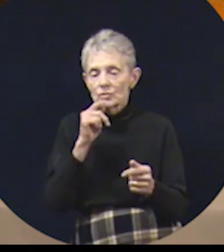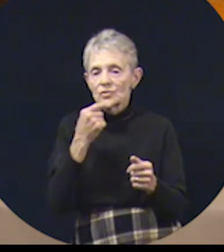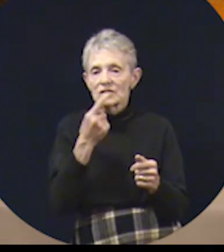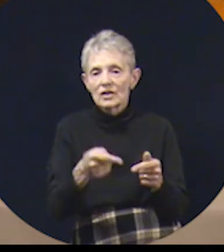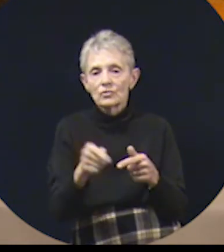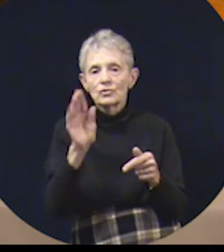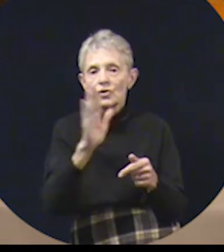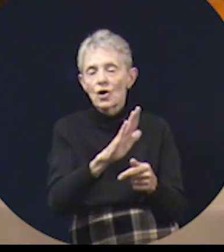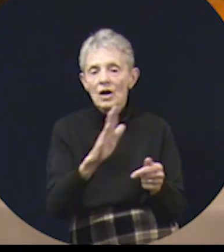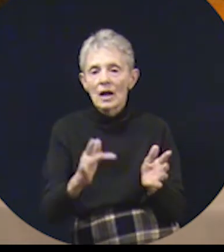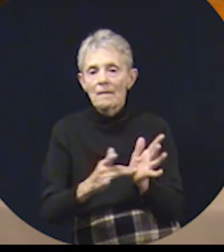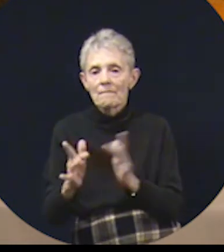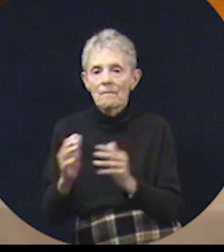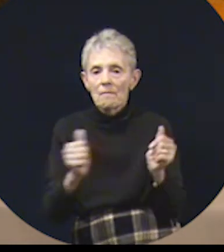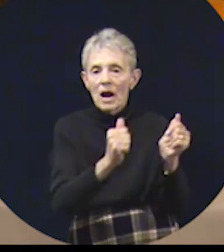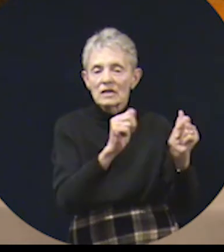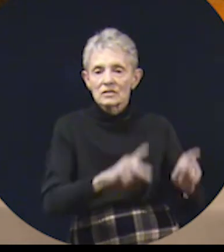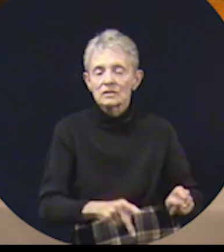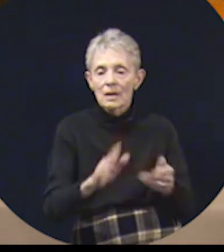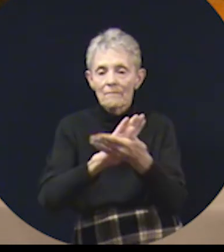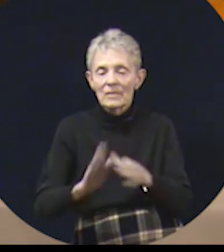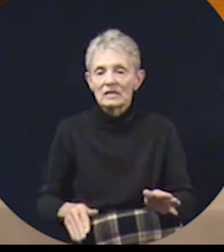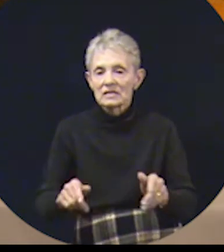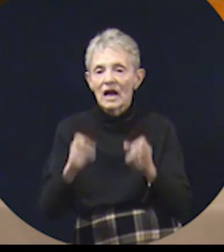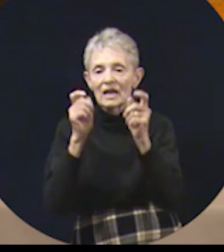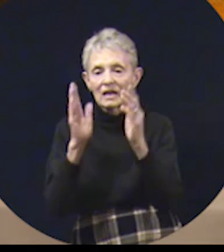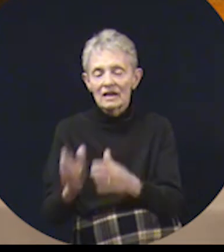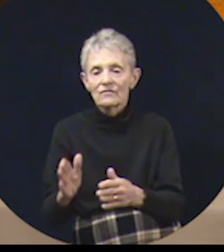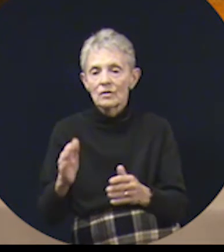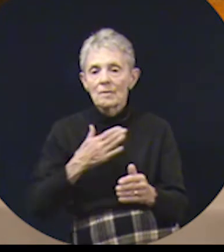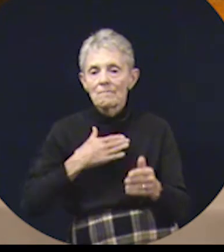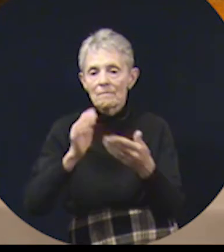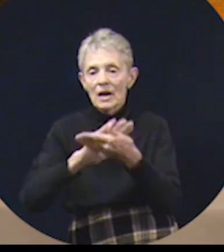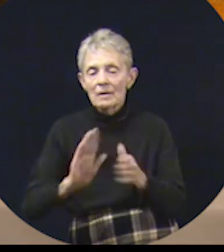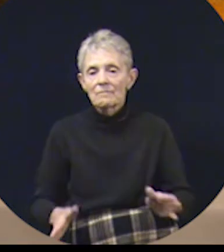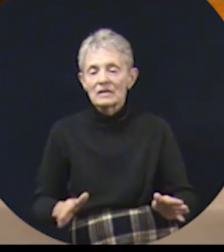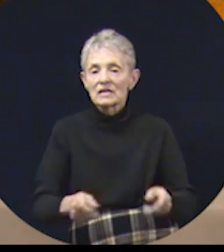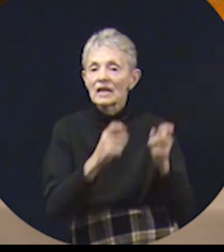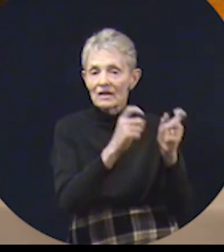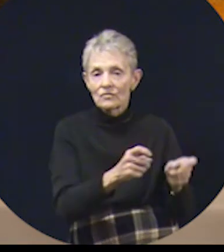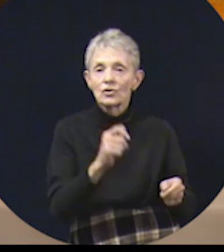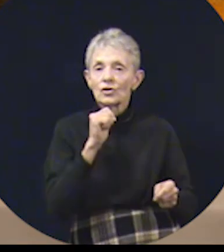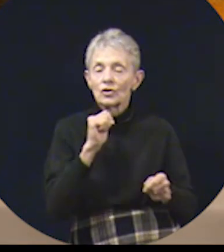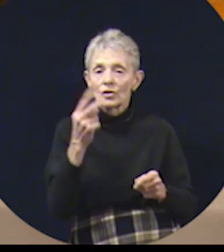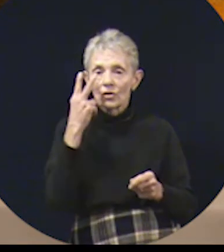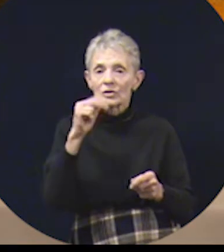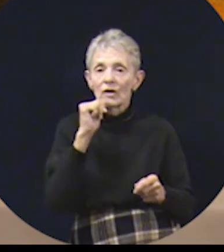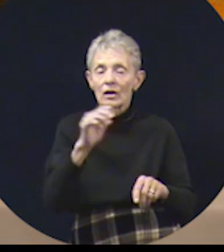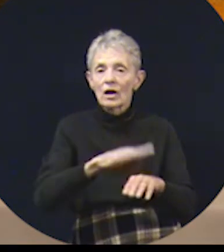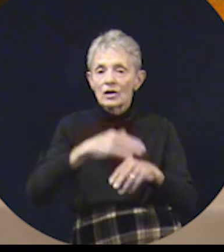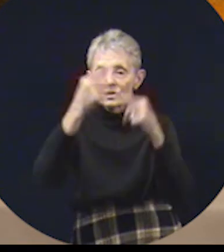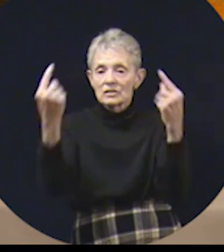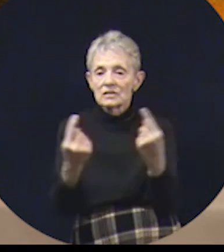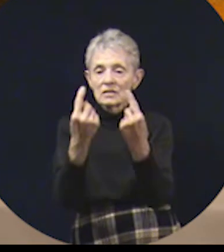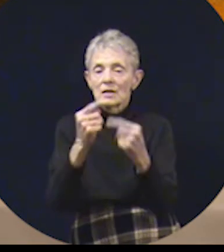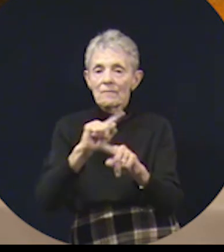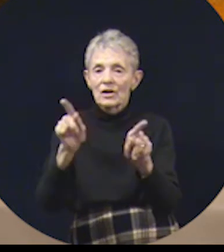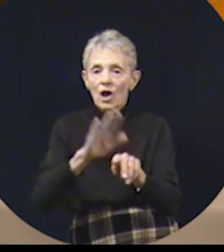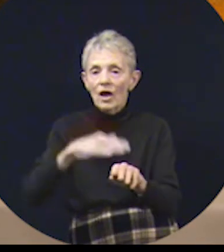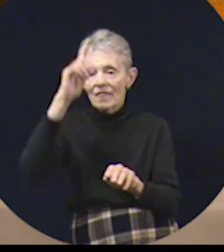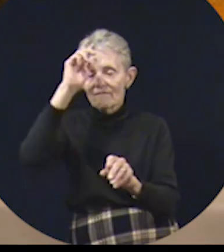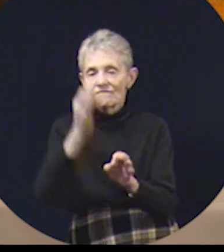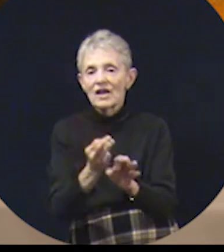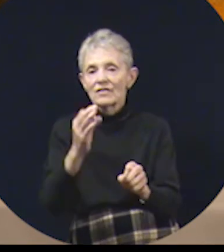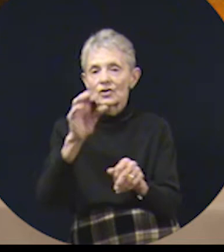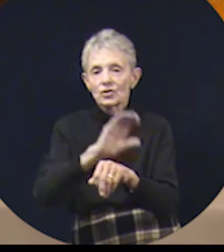apostles, "Peace I leave you, my peace I give you," look not on our sins, but on the faith of your church,